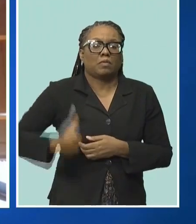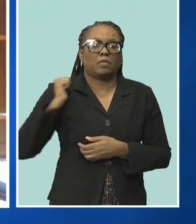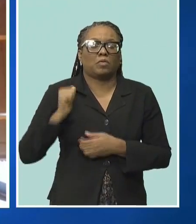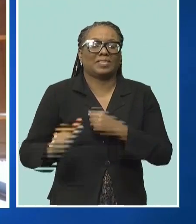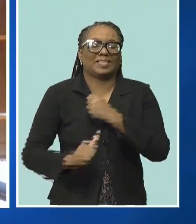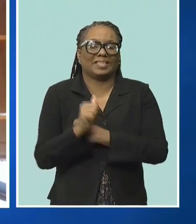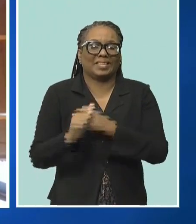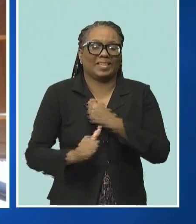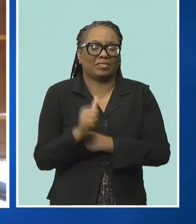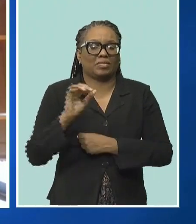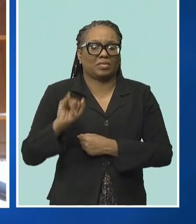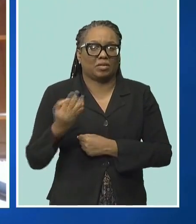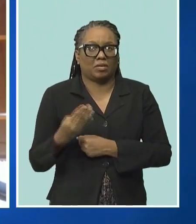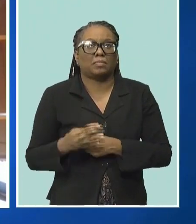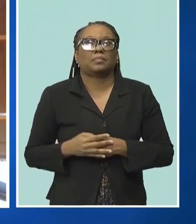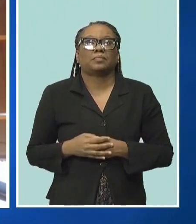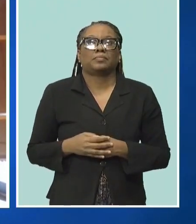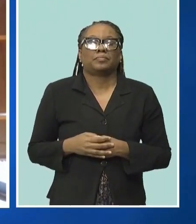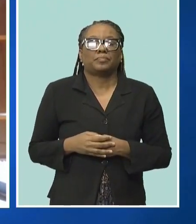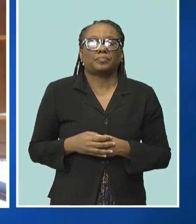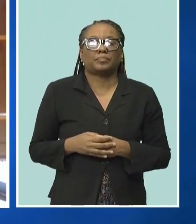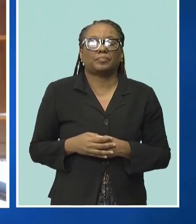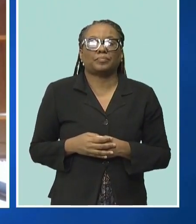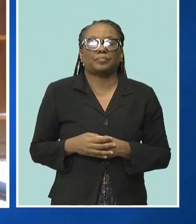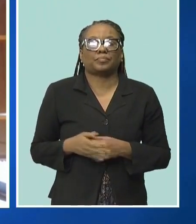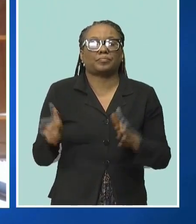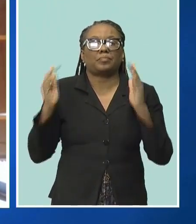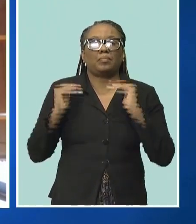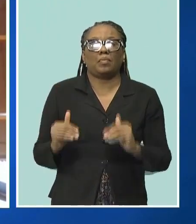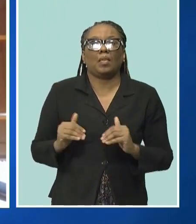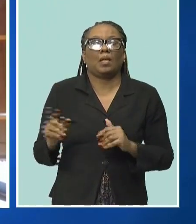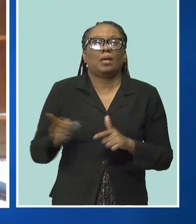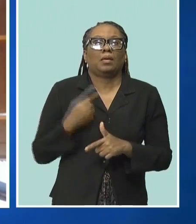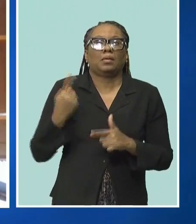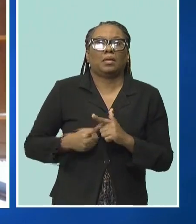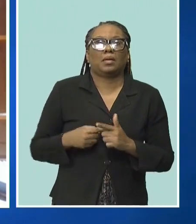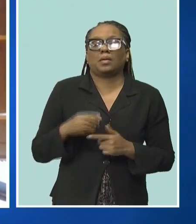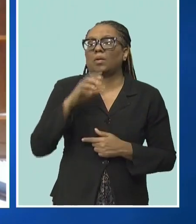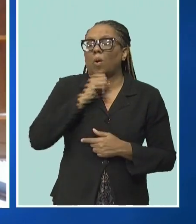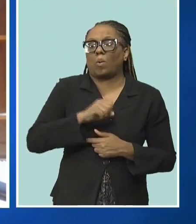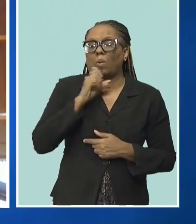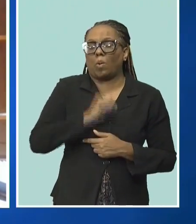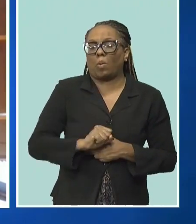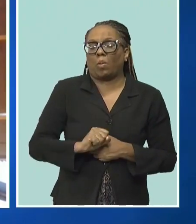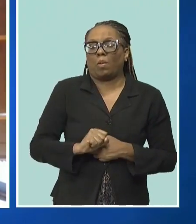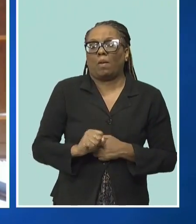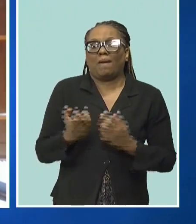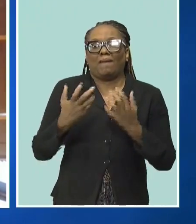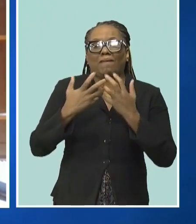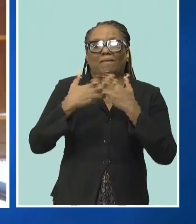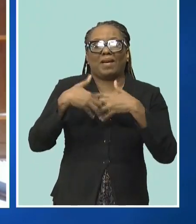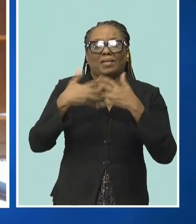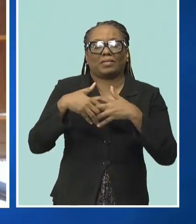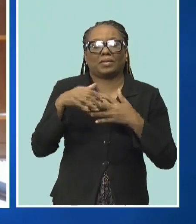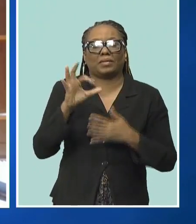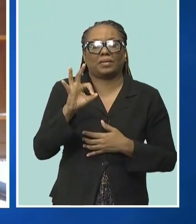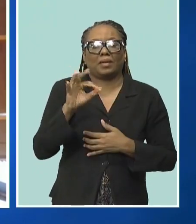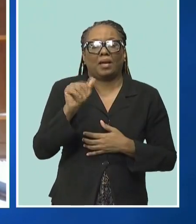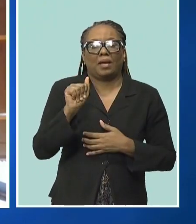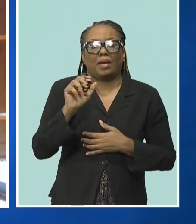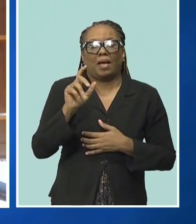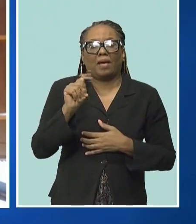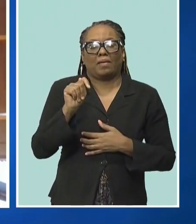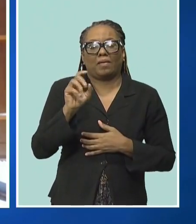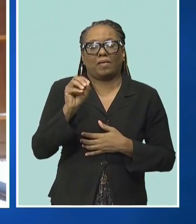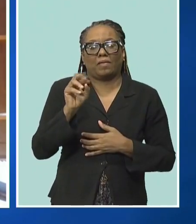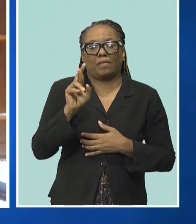forms regulation, that is one that was in the Oil Factories Act that has been repealed, but did